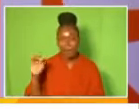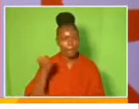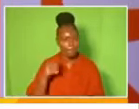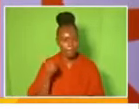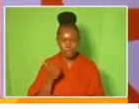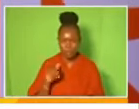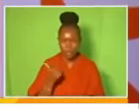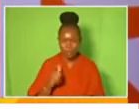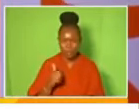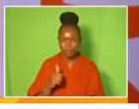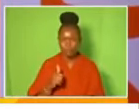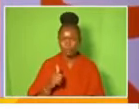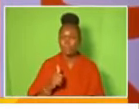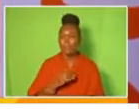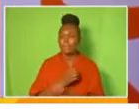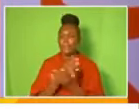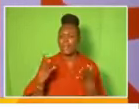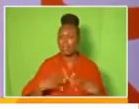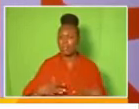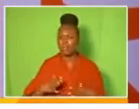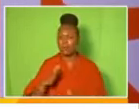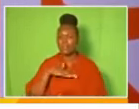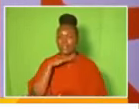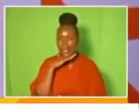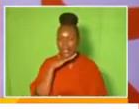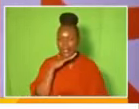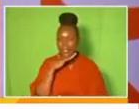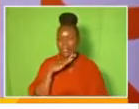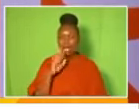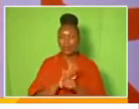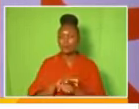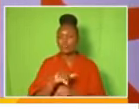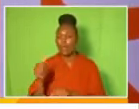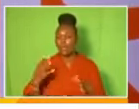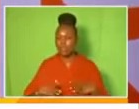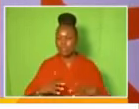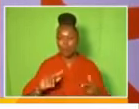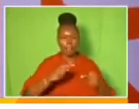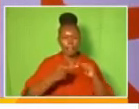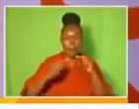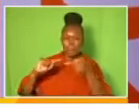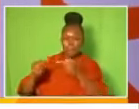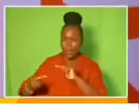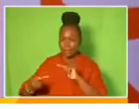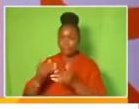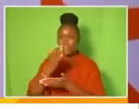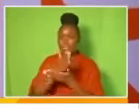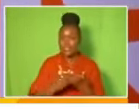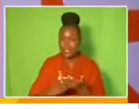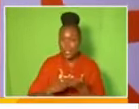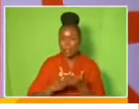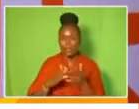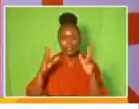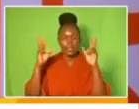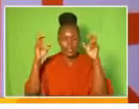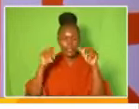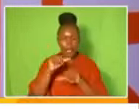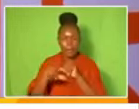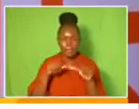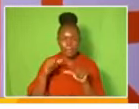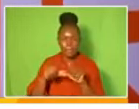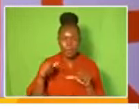We lost many comrades and incurred many injuries. Some of the cases regarding the brutality